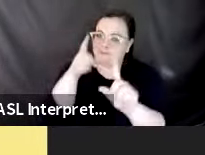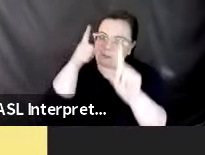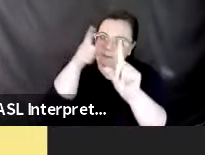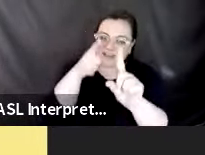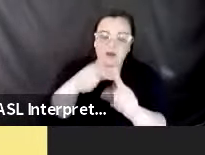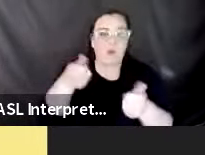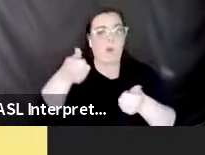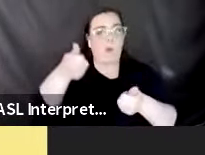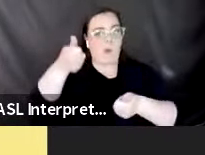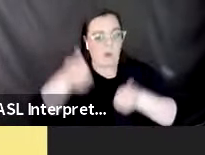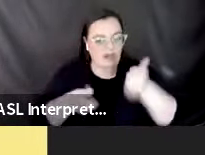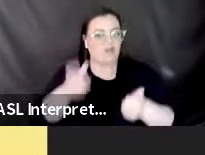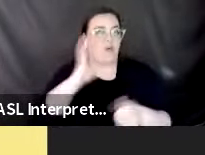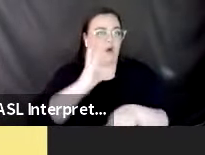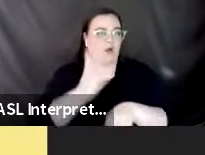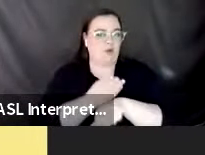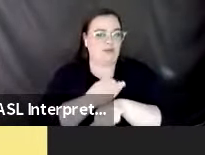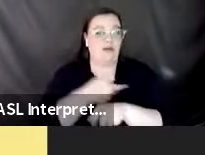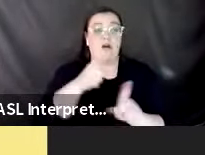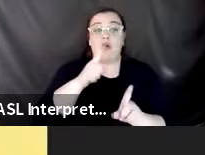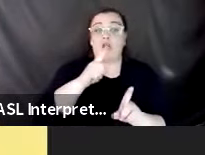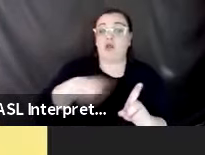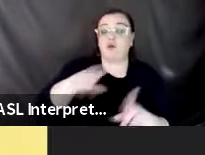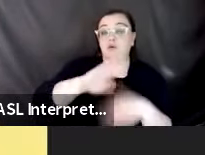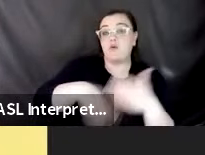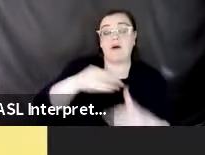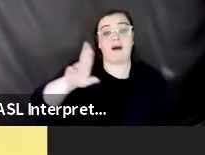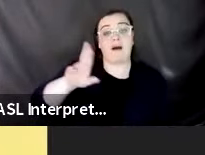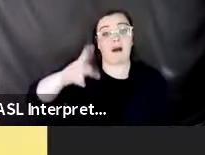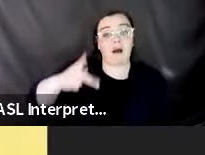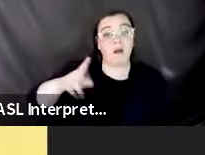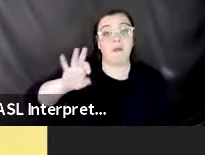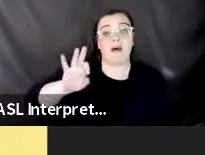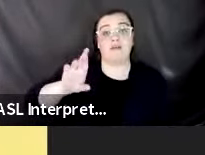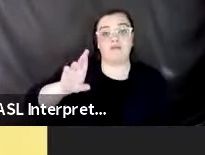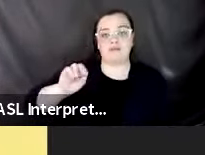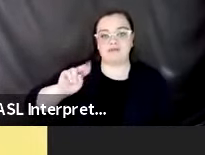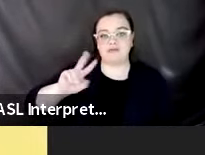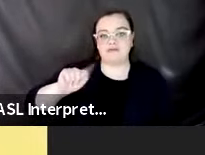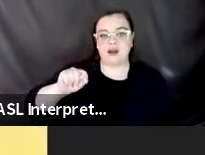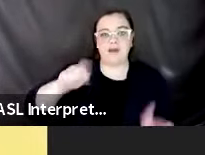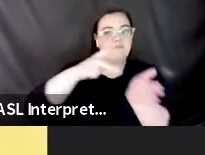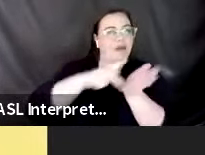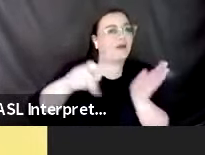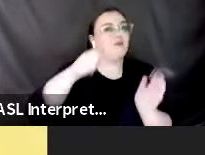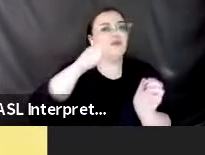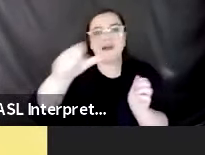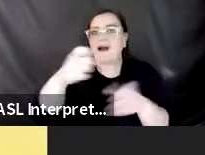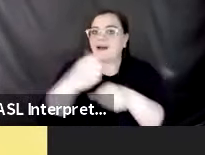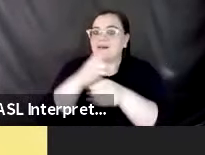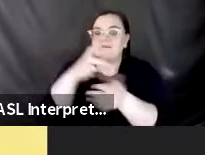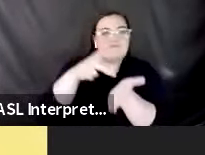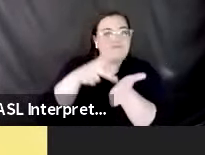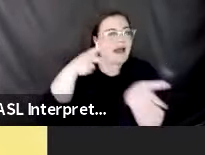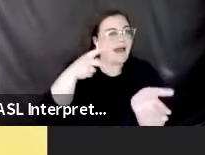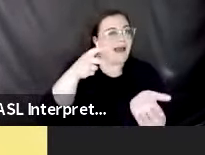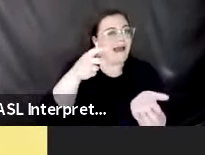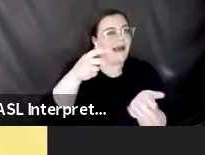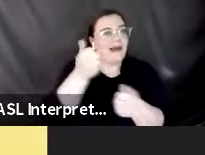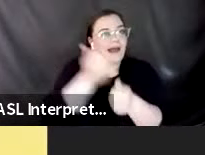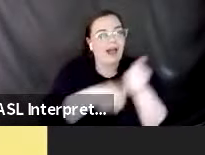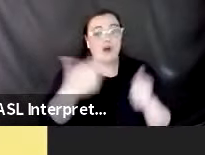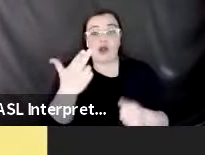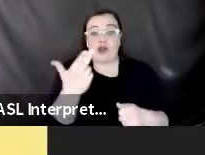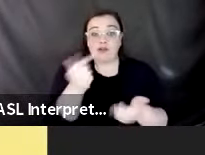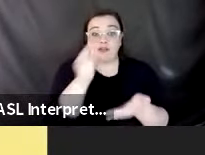You're not receiving payments every 13-week cycles. You're not receiving a holding fee every 13 weeks. There's